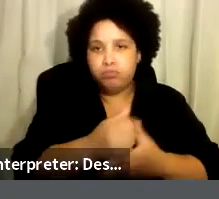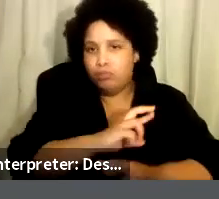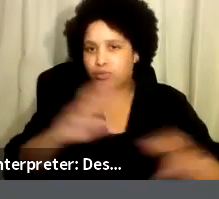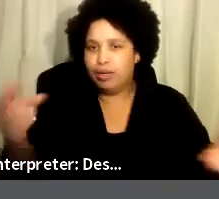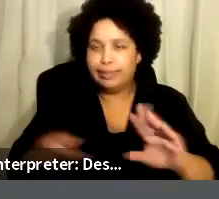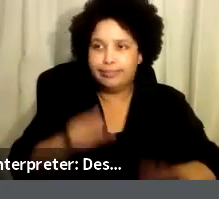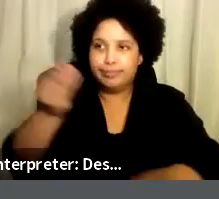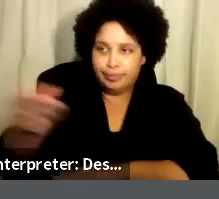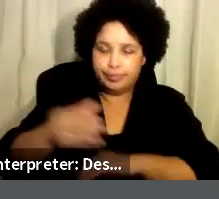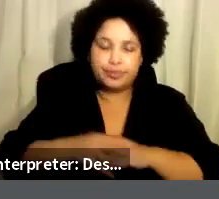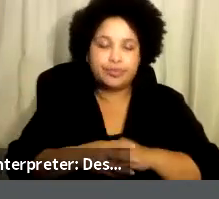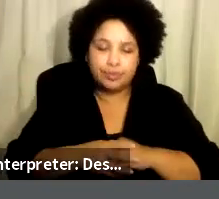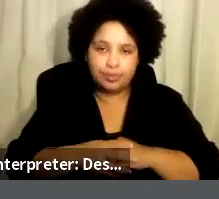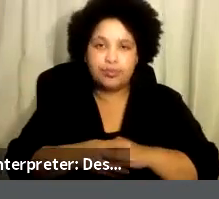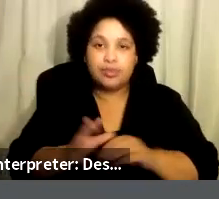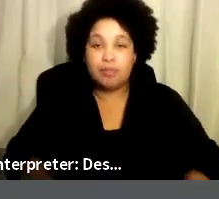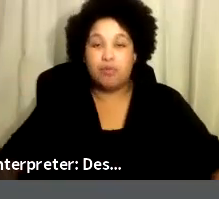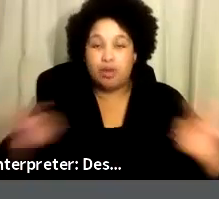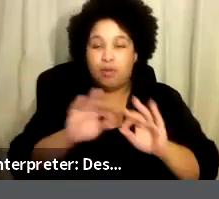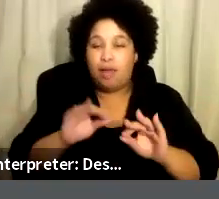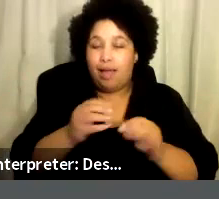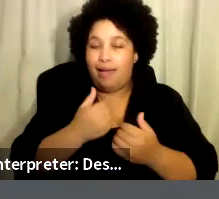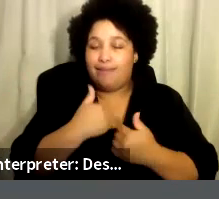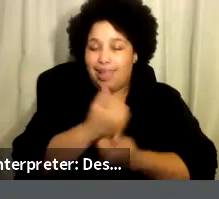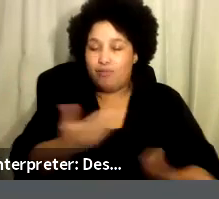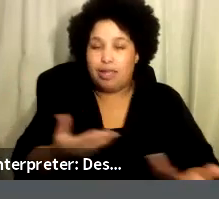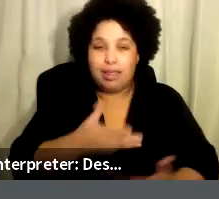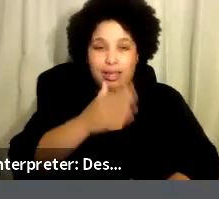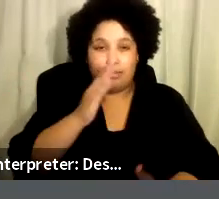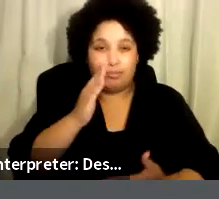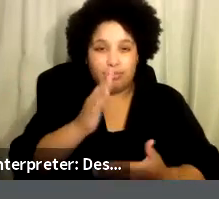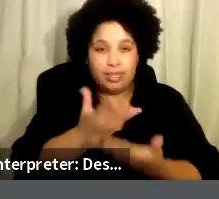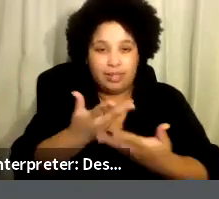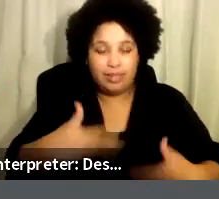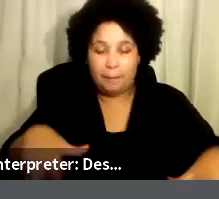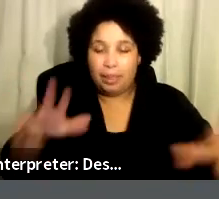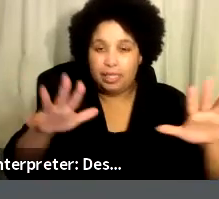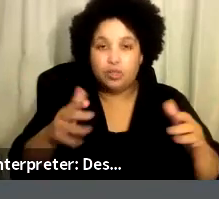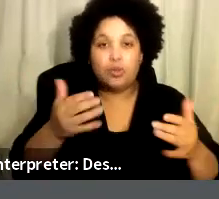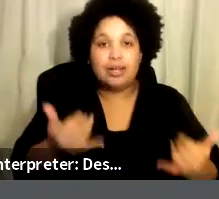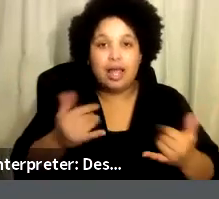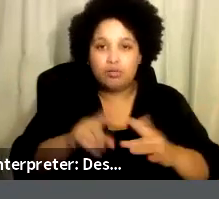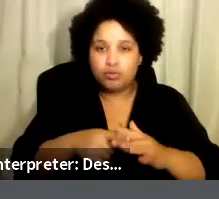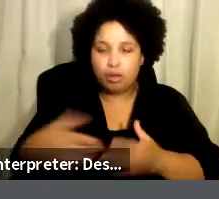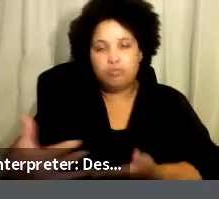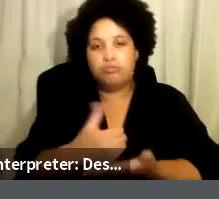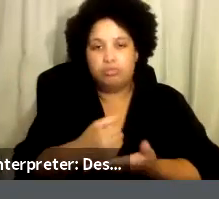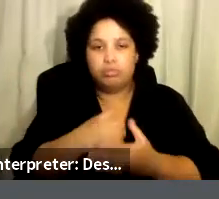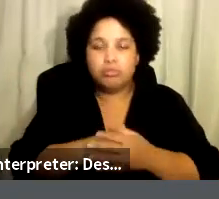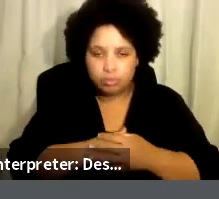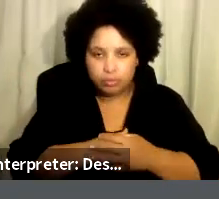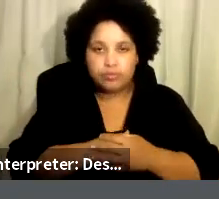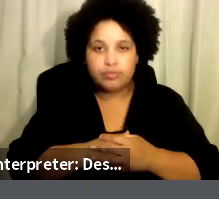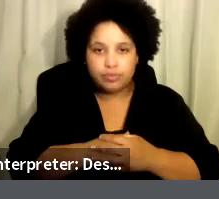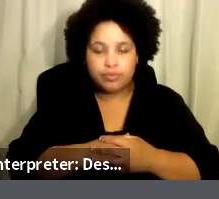imperative that you have everything completed and all those documents. So go ahead and start getting those gathered now